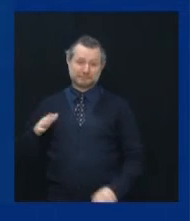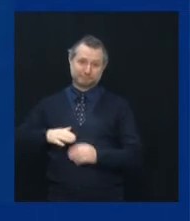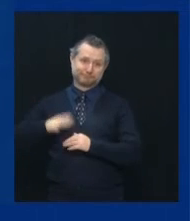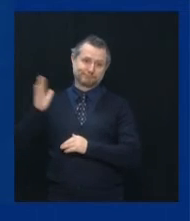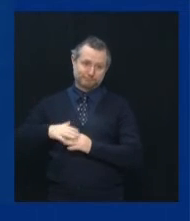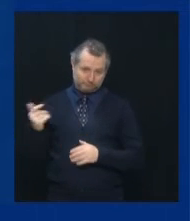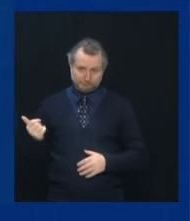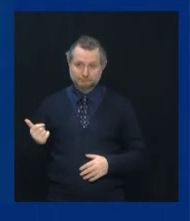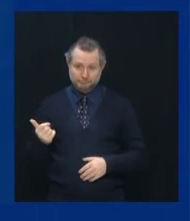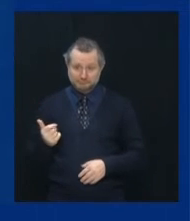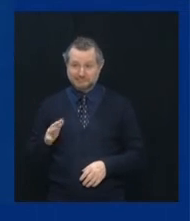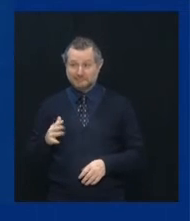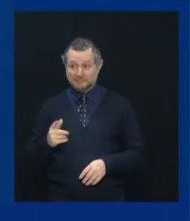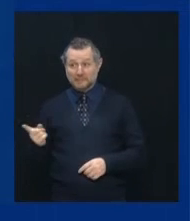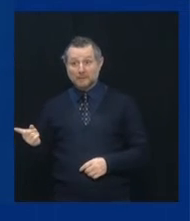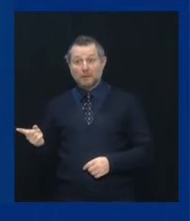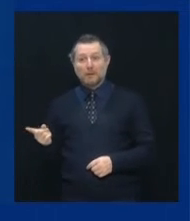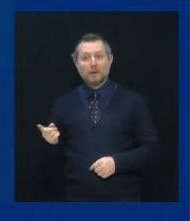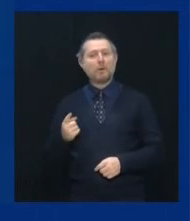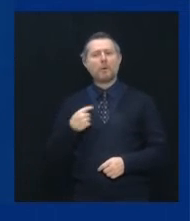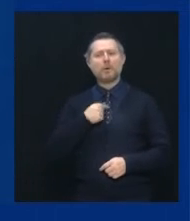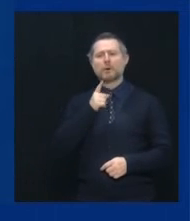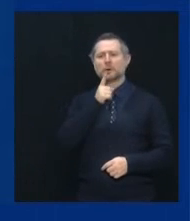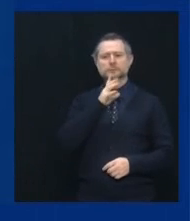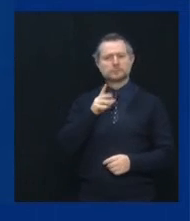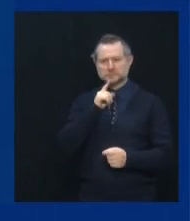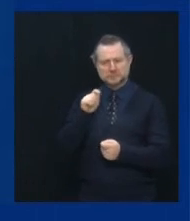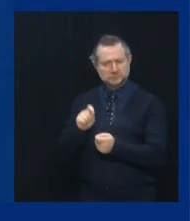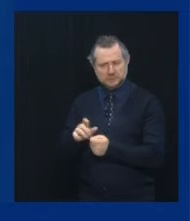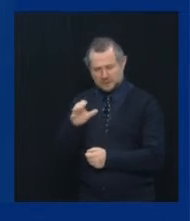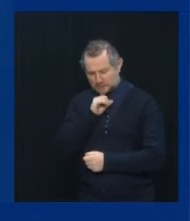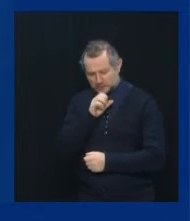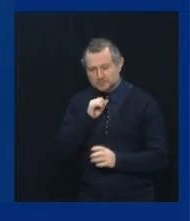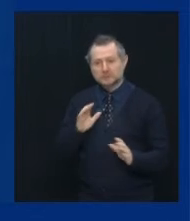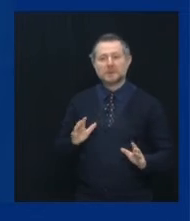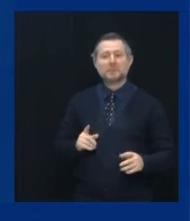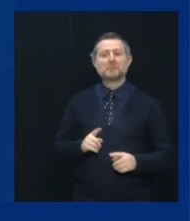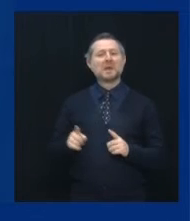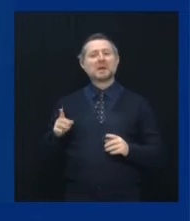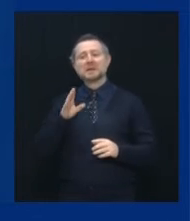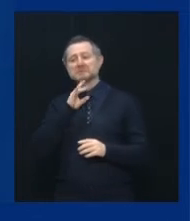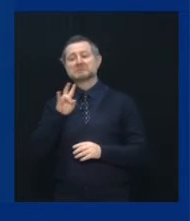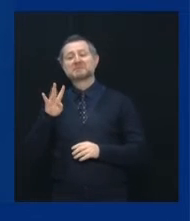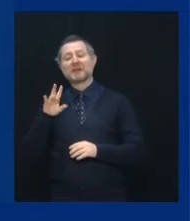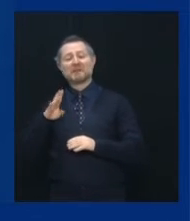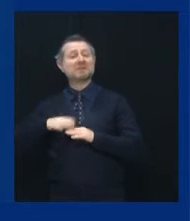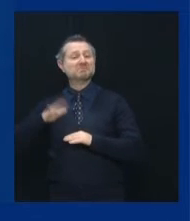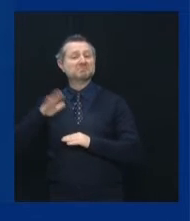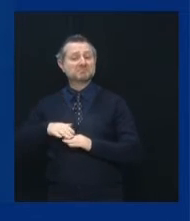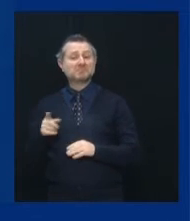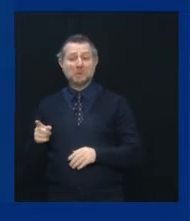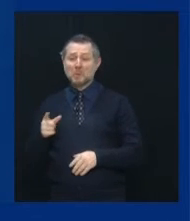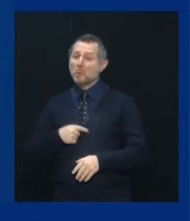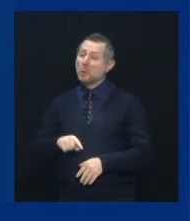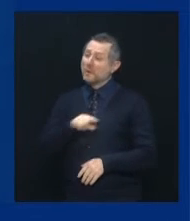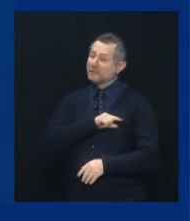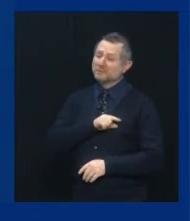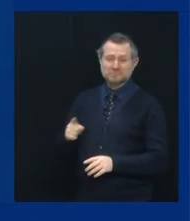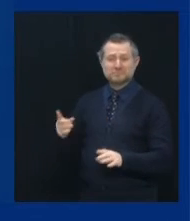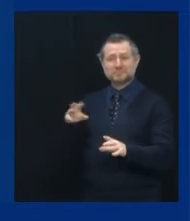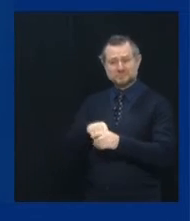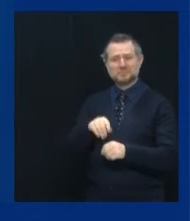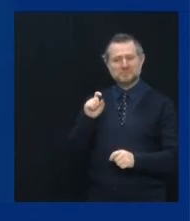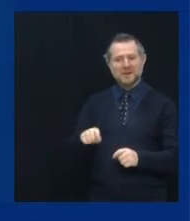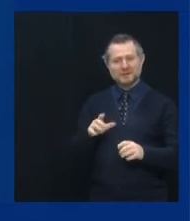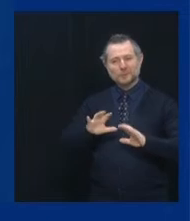say, and let's leave it at that. But she would be eligible for vaccination when